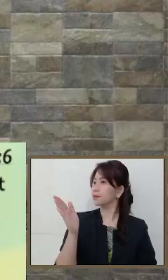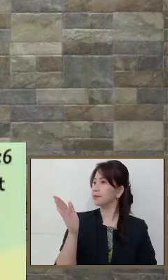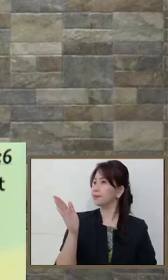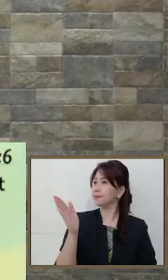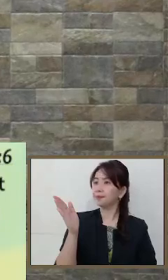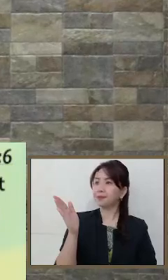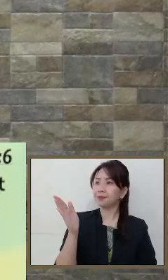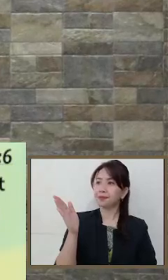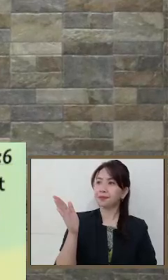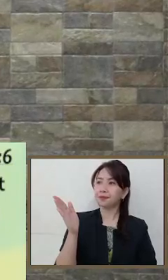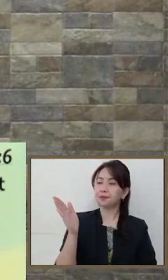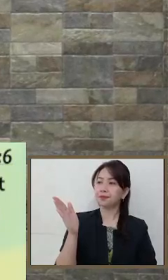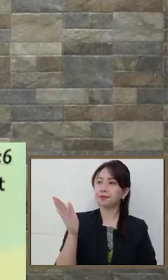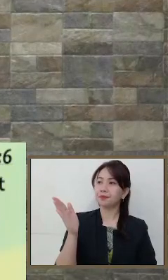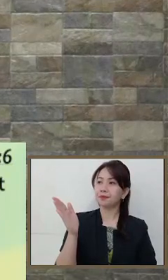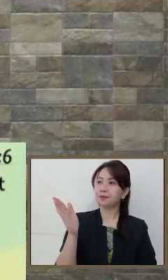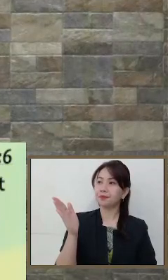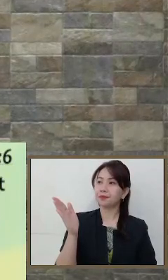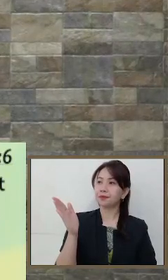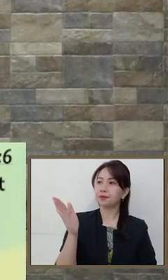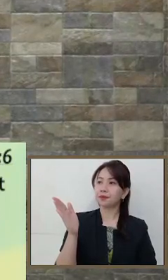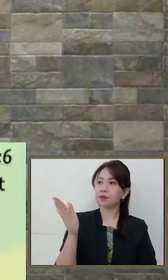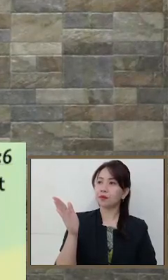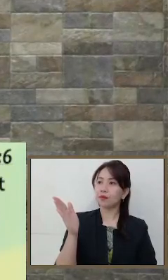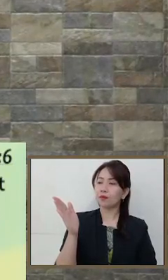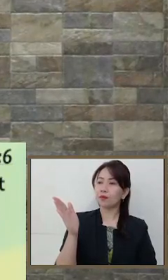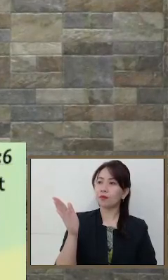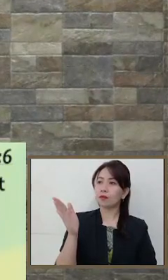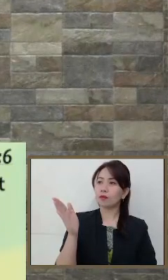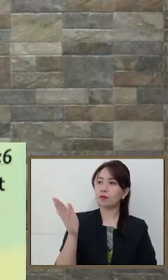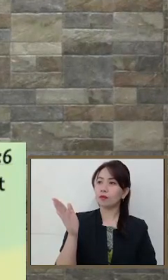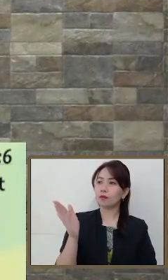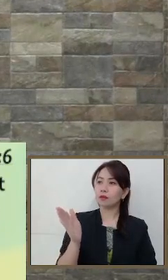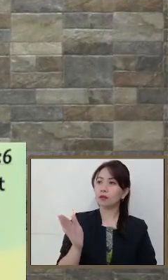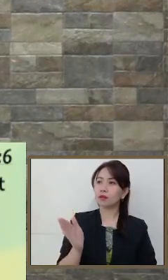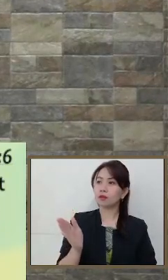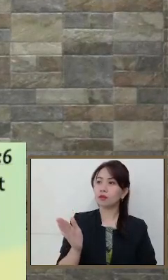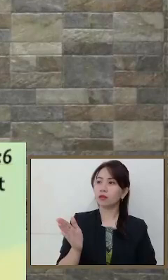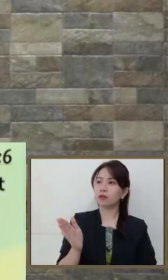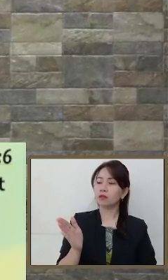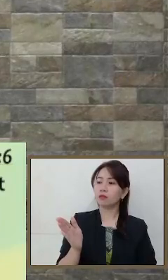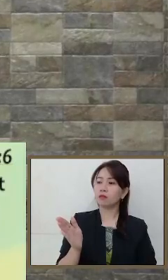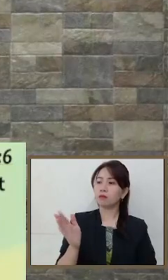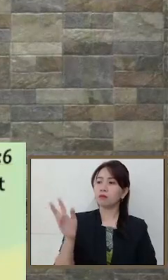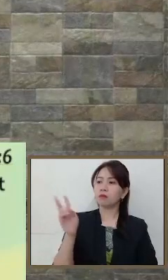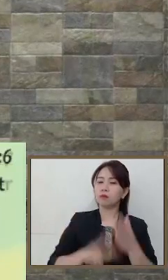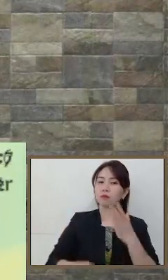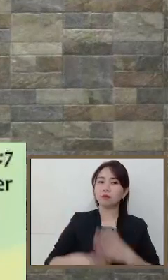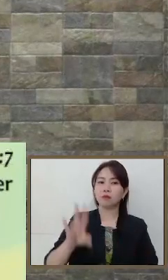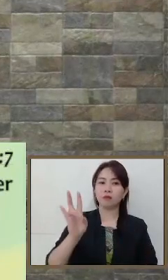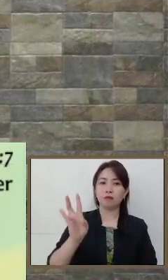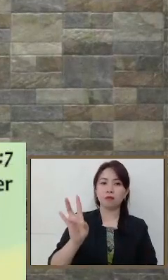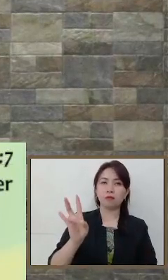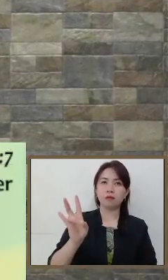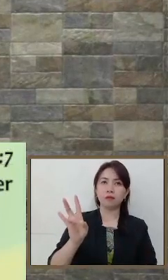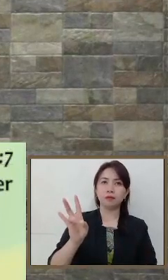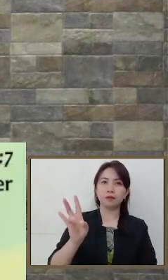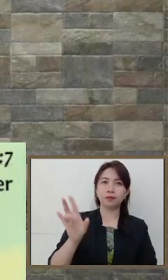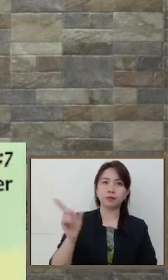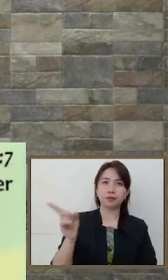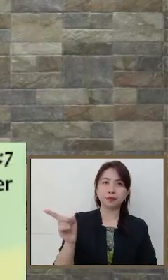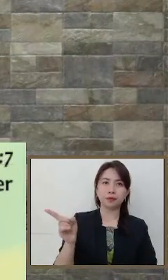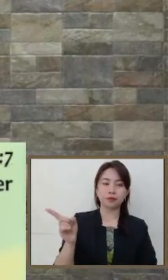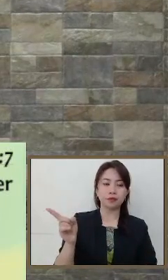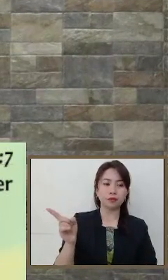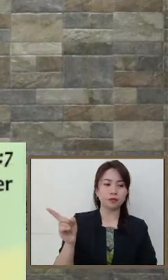save the bread which He did it and Joseph was a goodly person and well favored verse number seven and It came